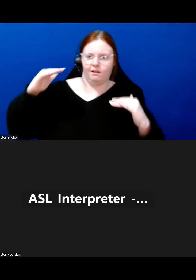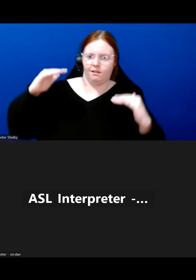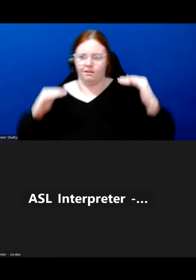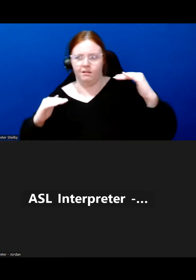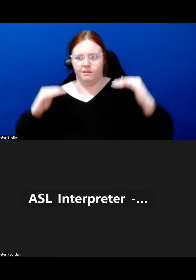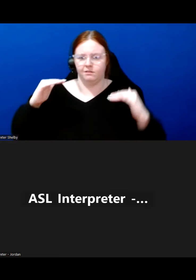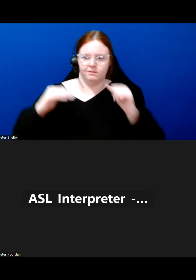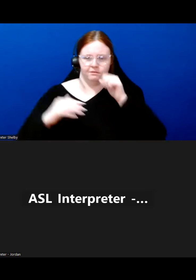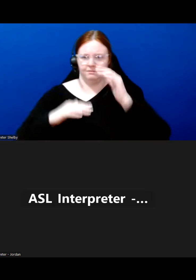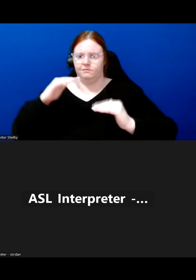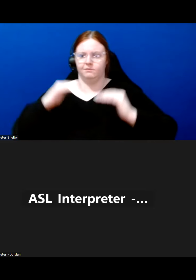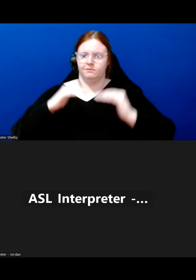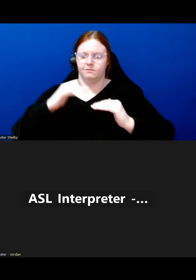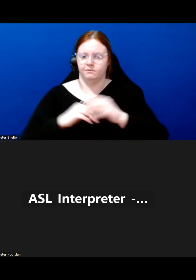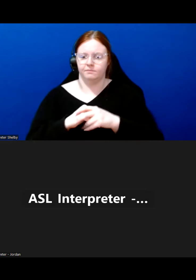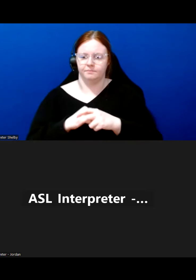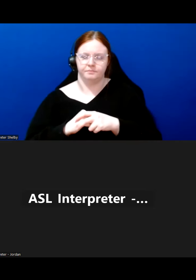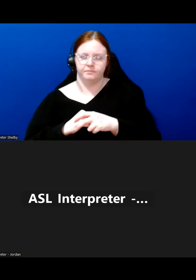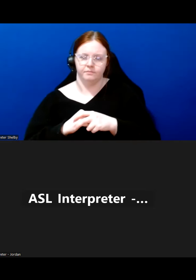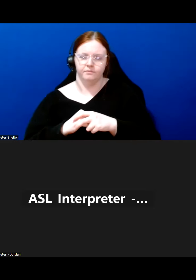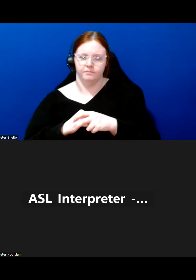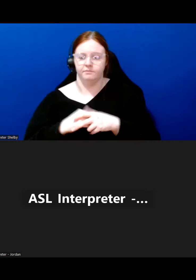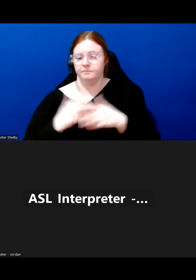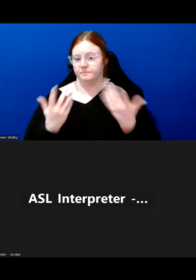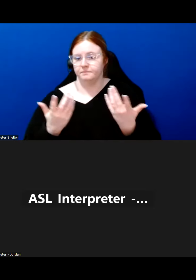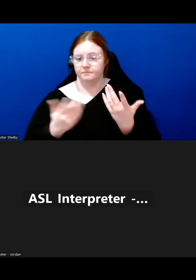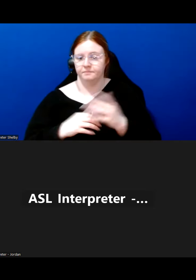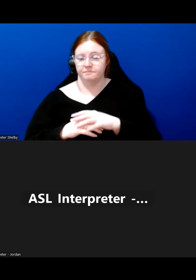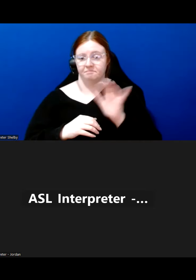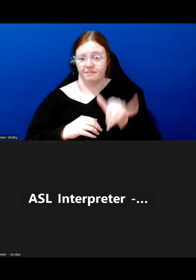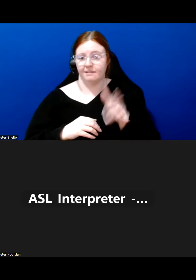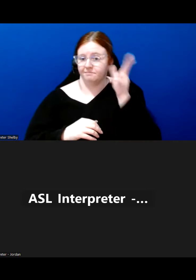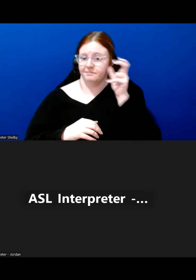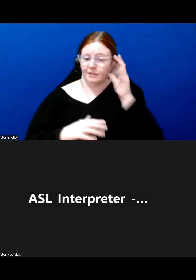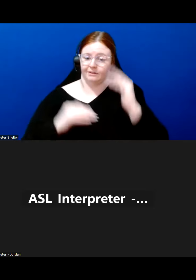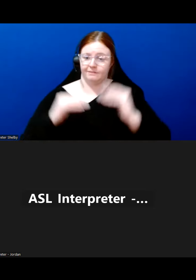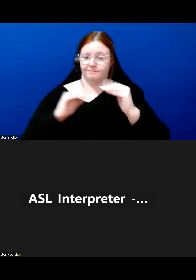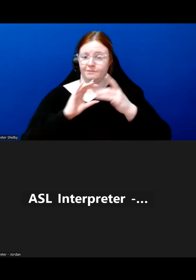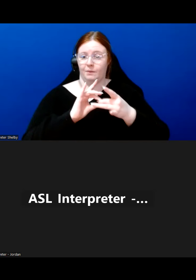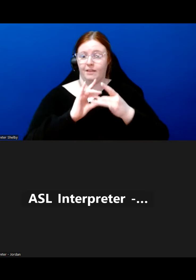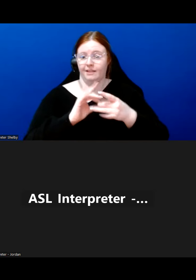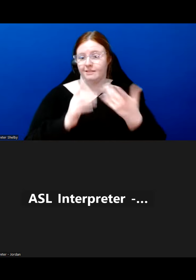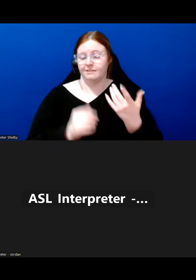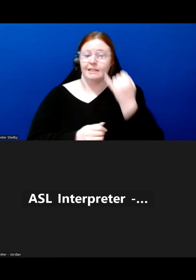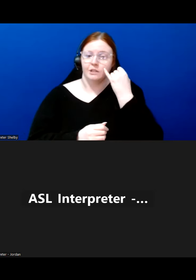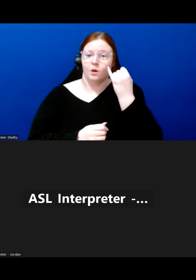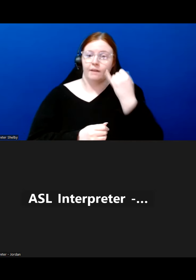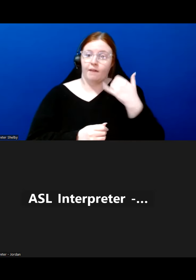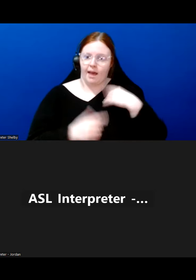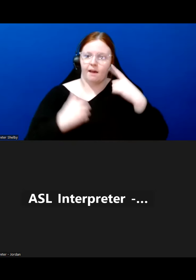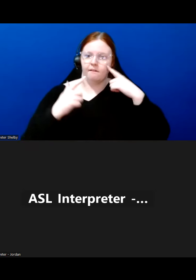off balance too. So yeah, hearing and balance really closely related, and treated hearing loss has a lot of